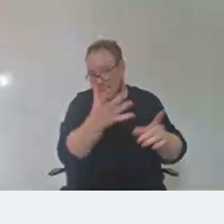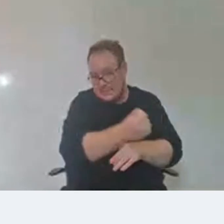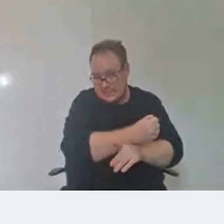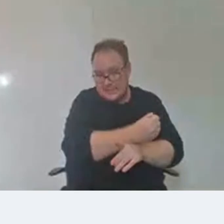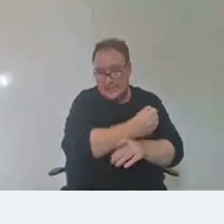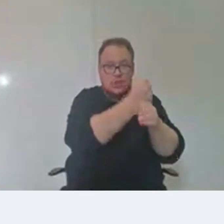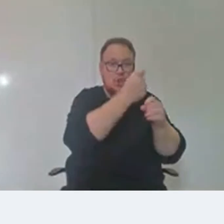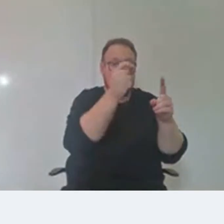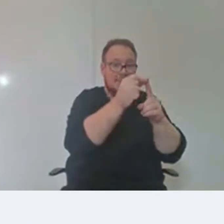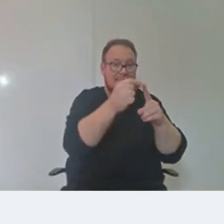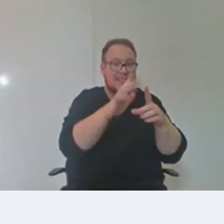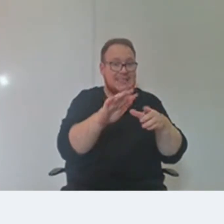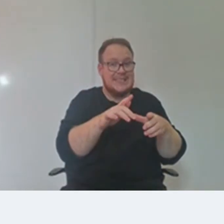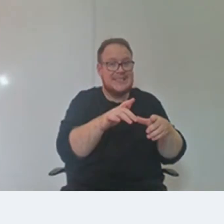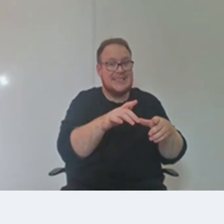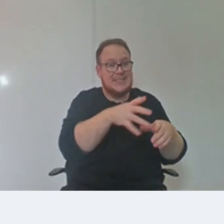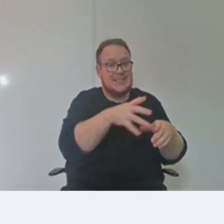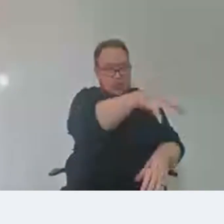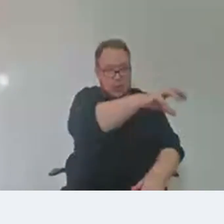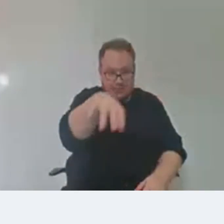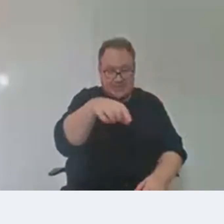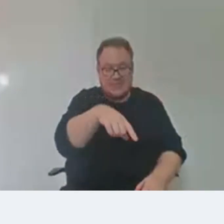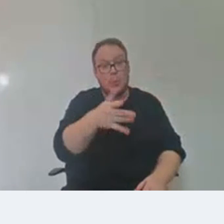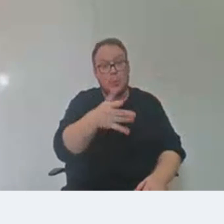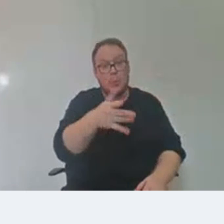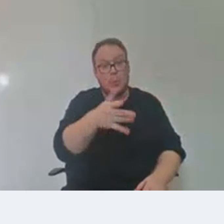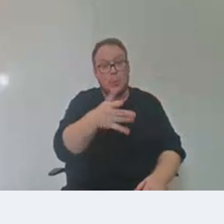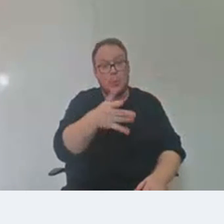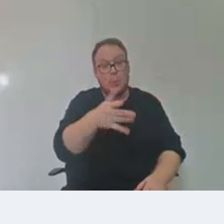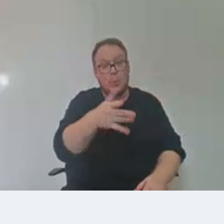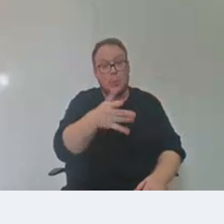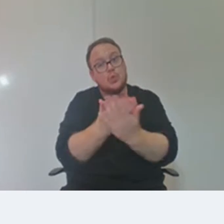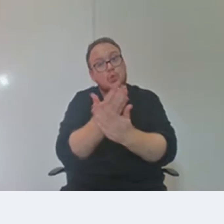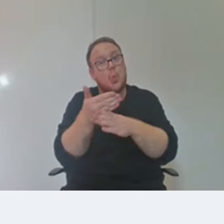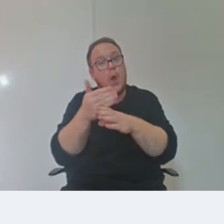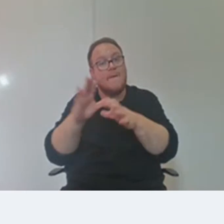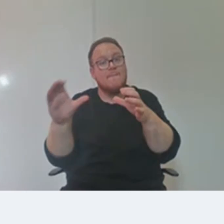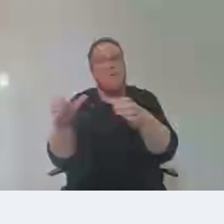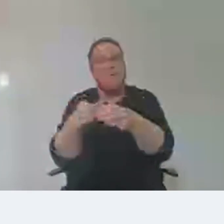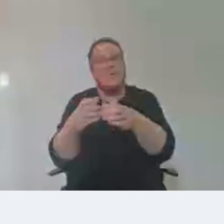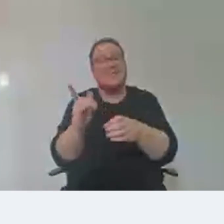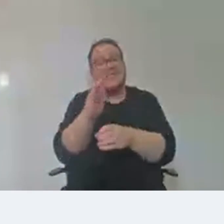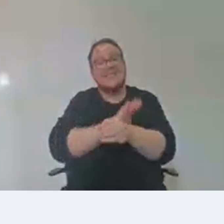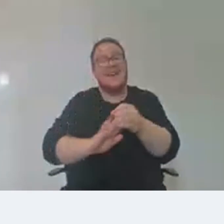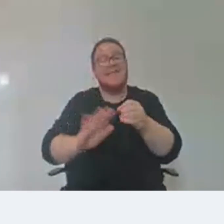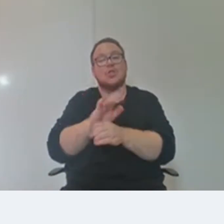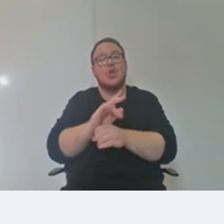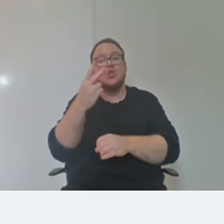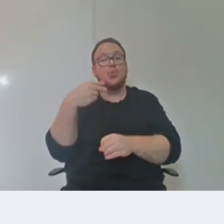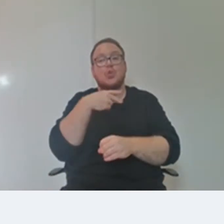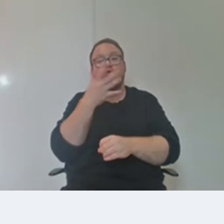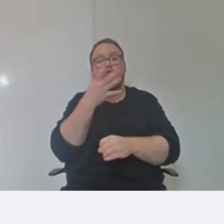new workforce, and we've in Staffordshire alone we've appointed 250 whole-time